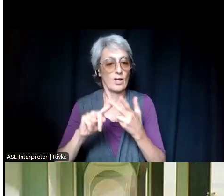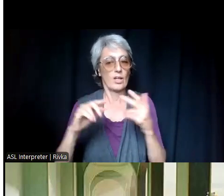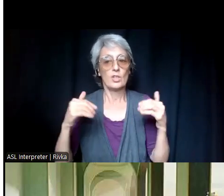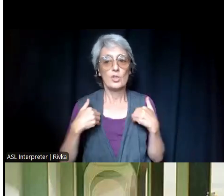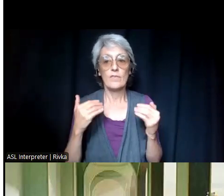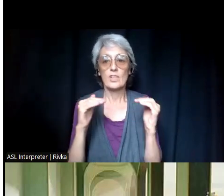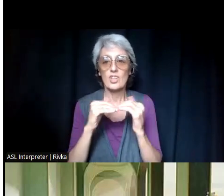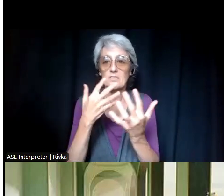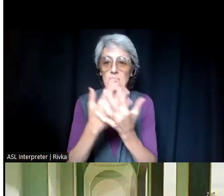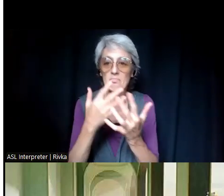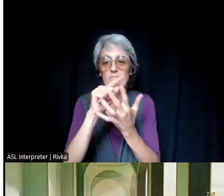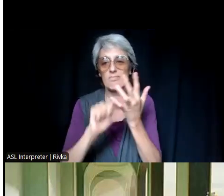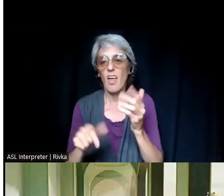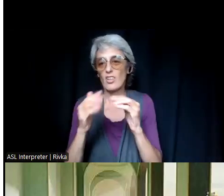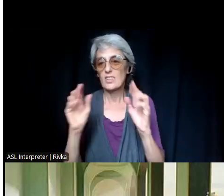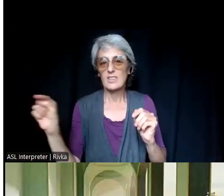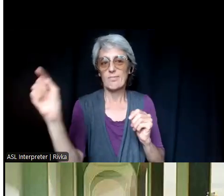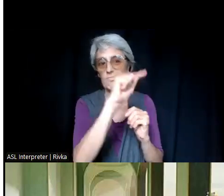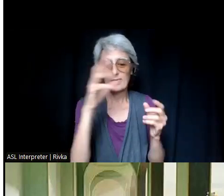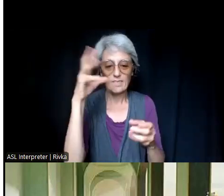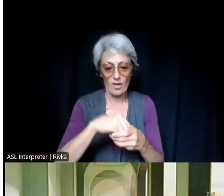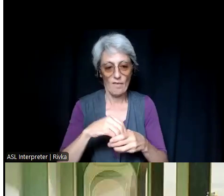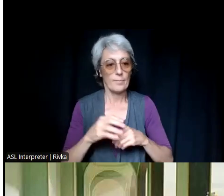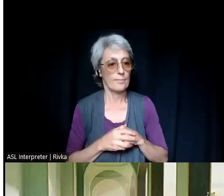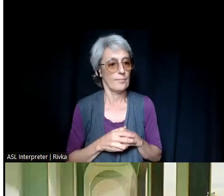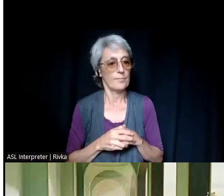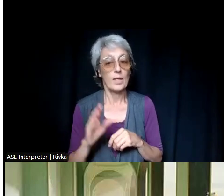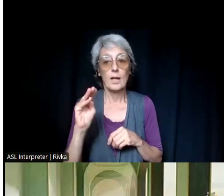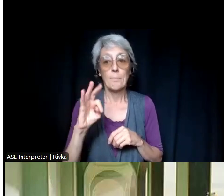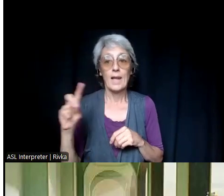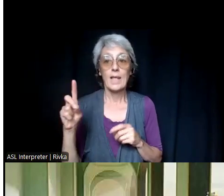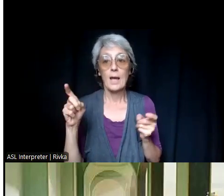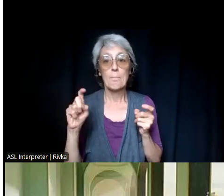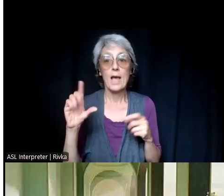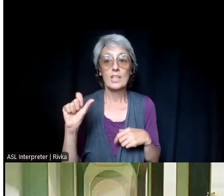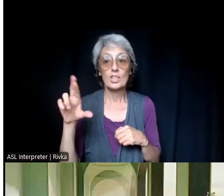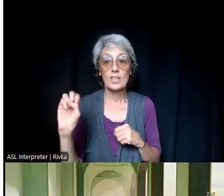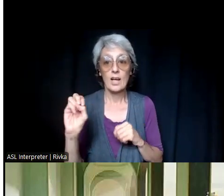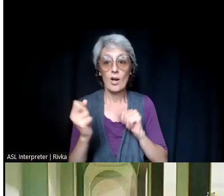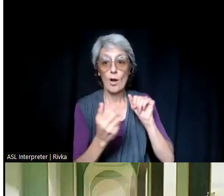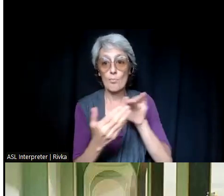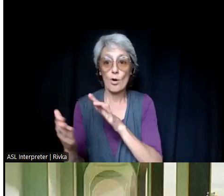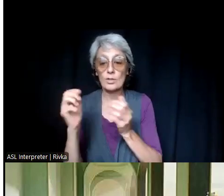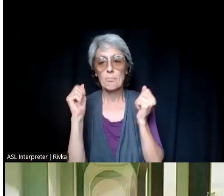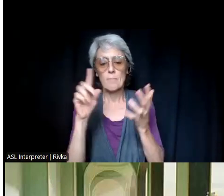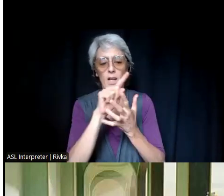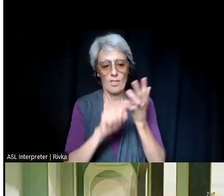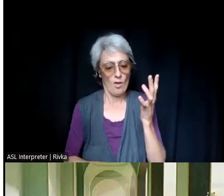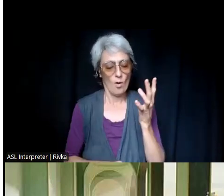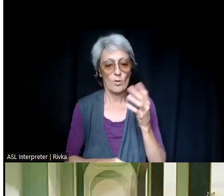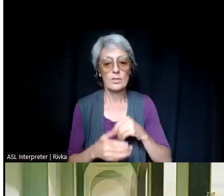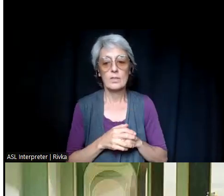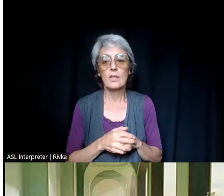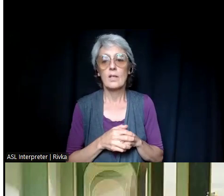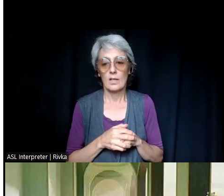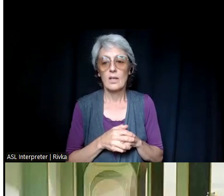systems. And many of our Medicaid managed care strategies, our managed care health plan partners